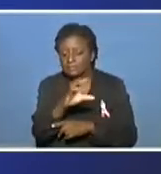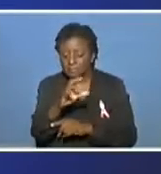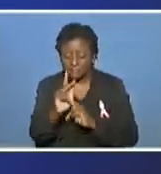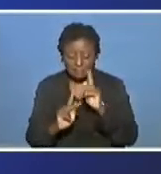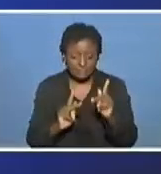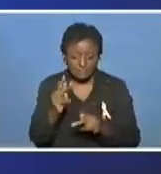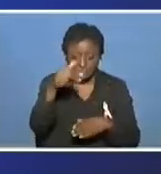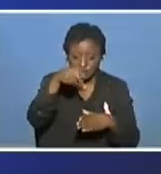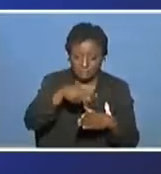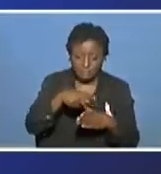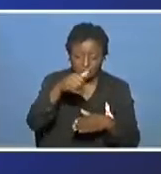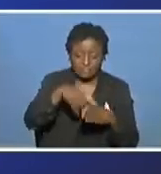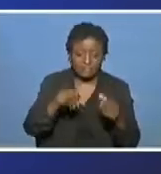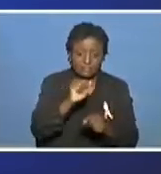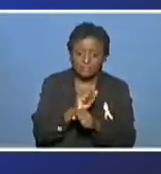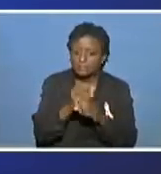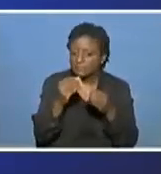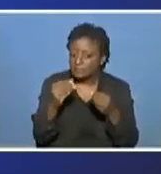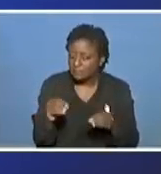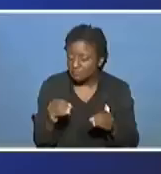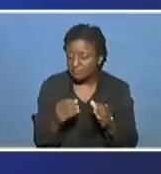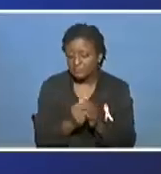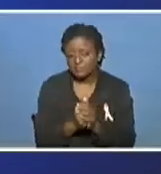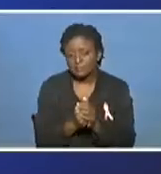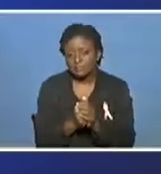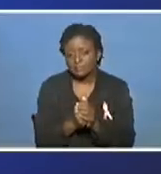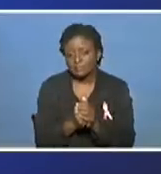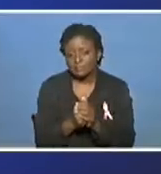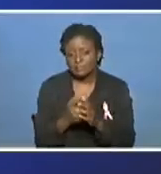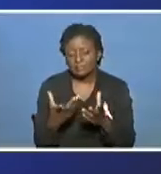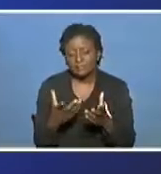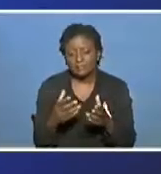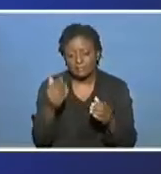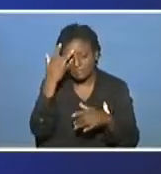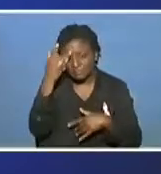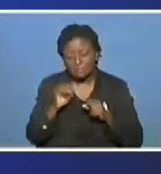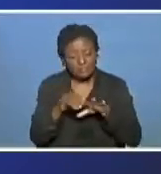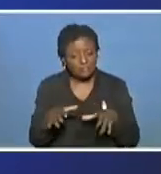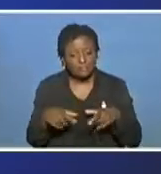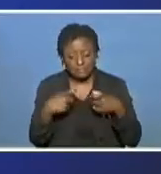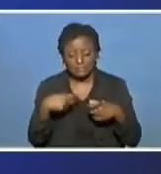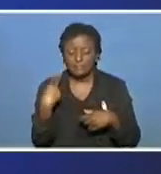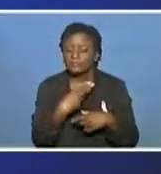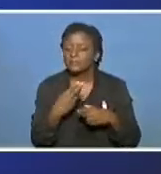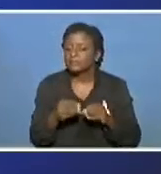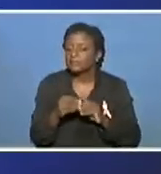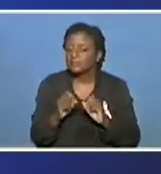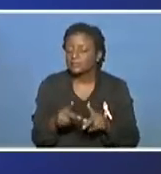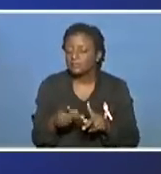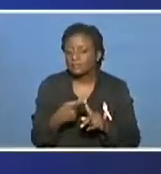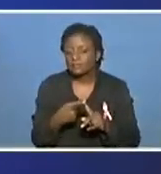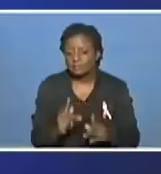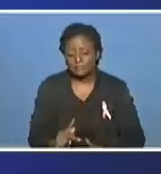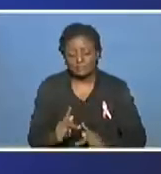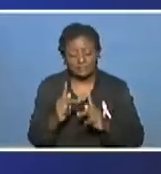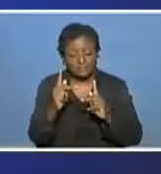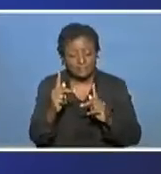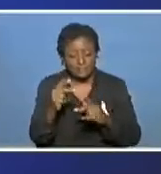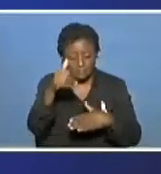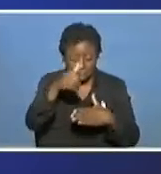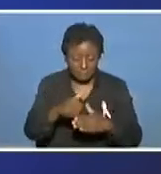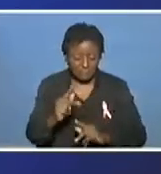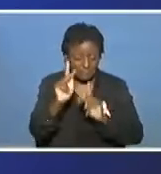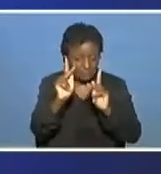the workshops. The pandemic gave us an opportunity to provide